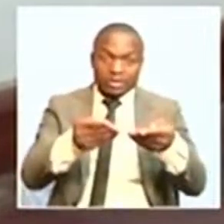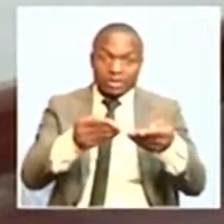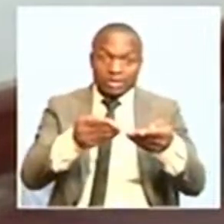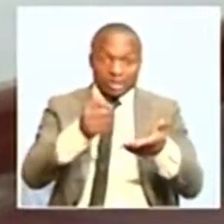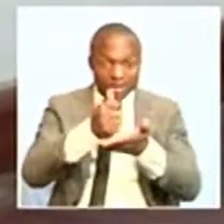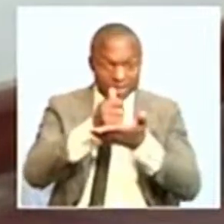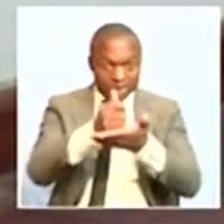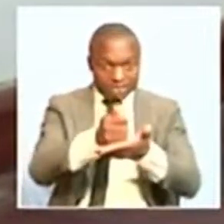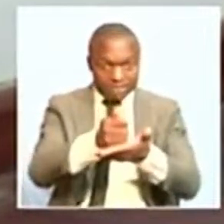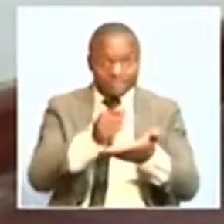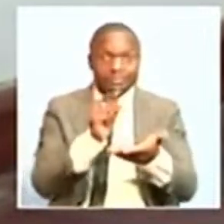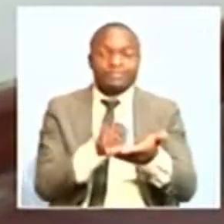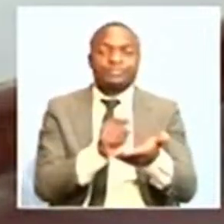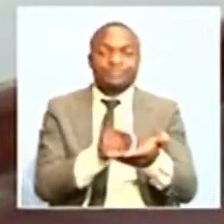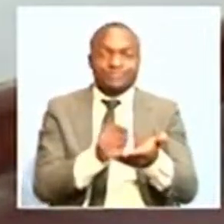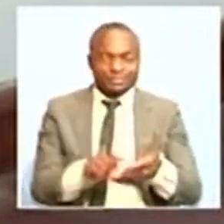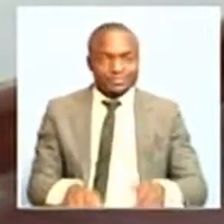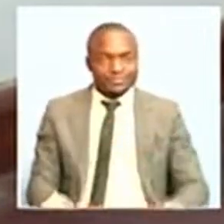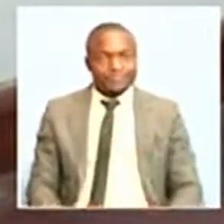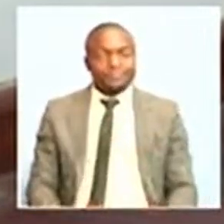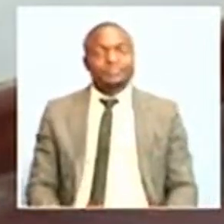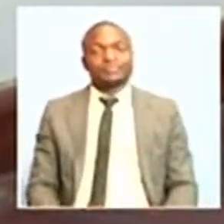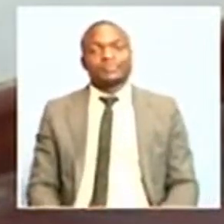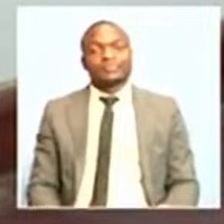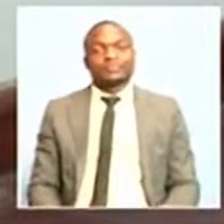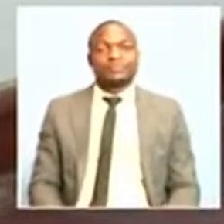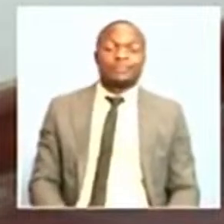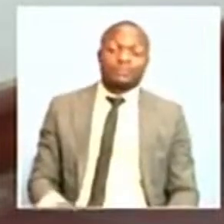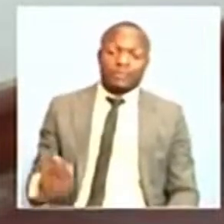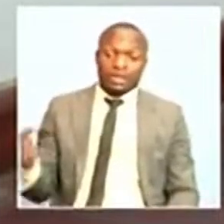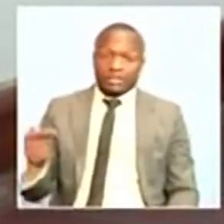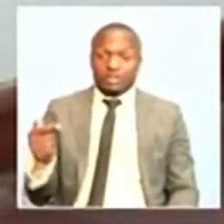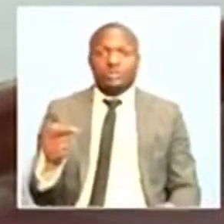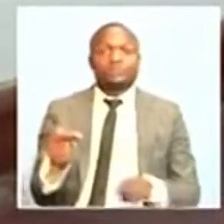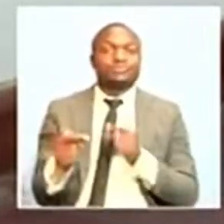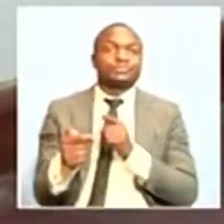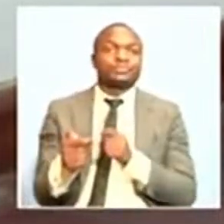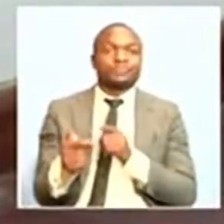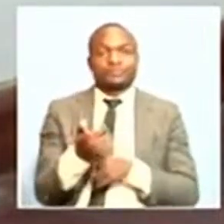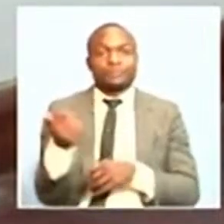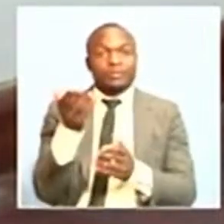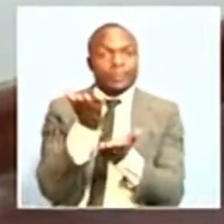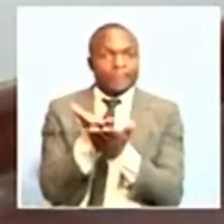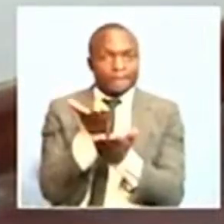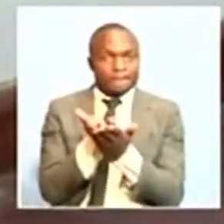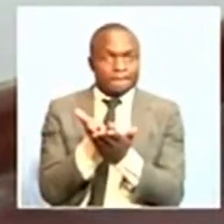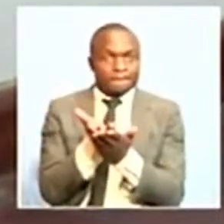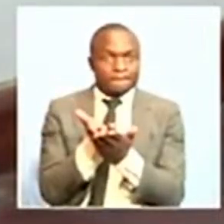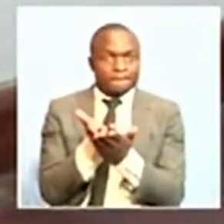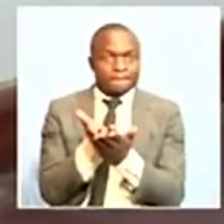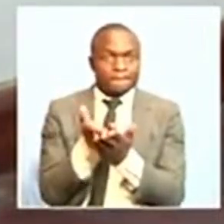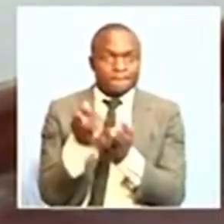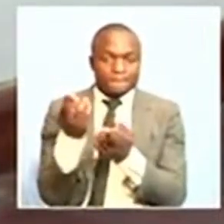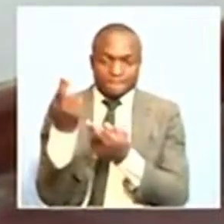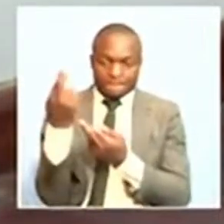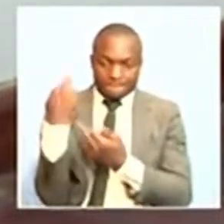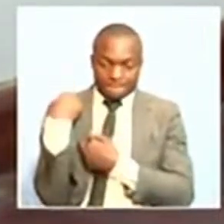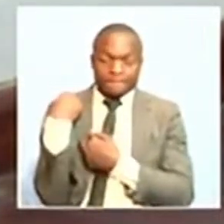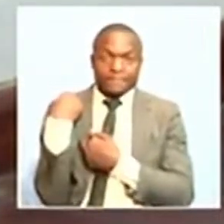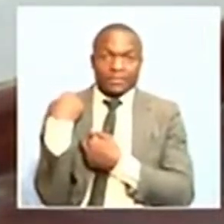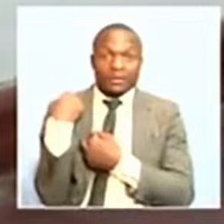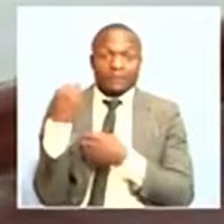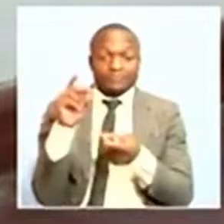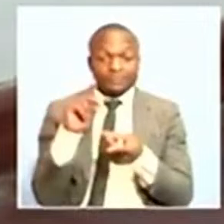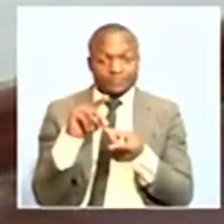to exploitation. Then G there, the other proposal is mandate a person or